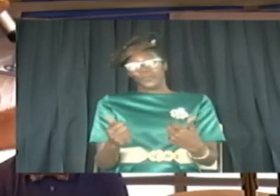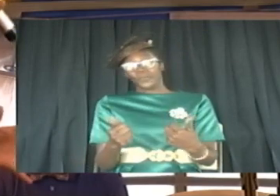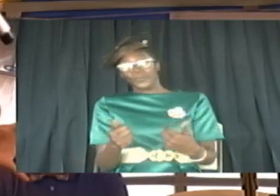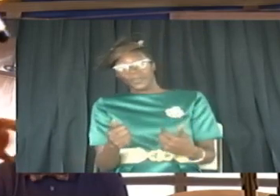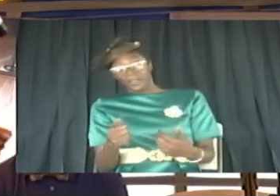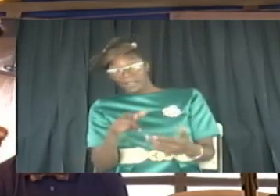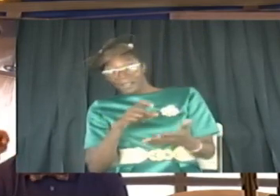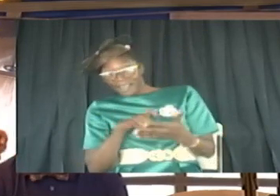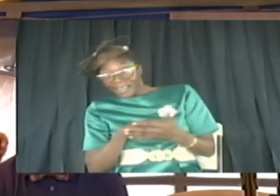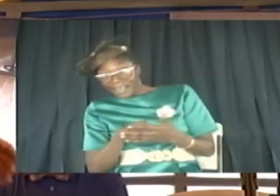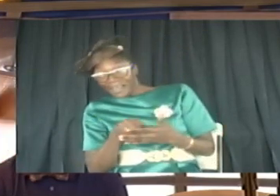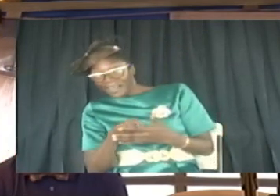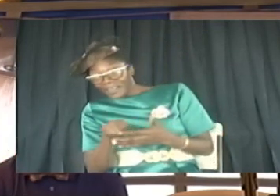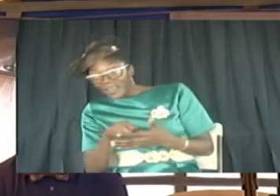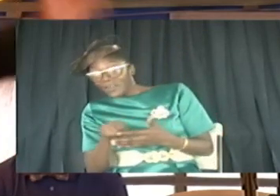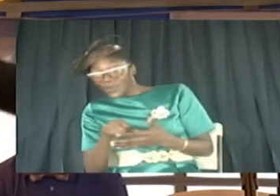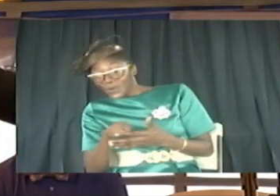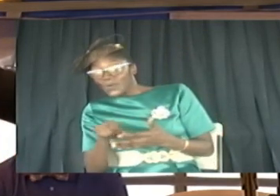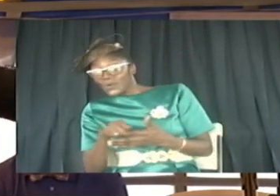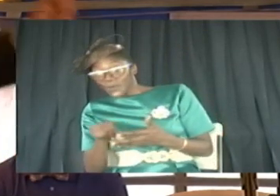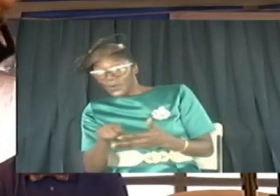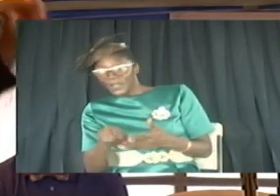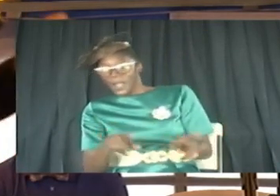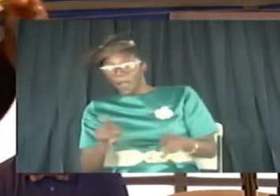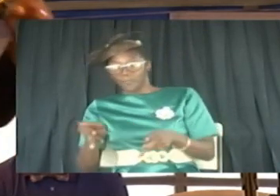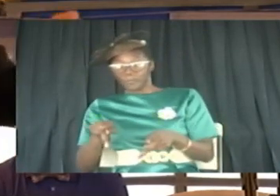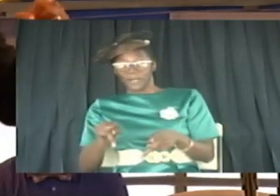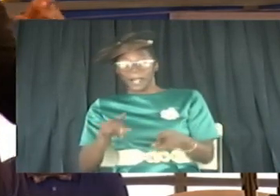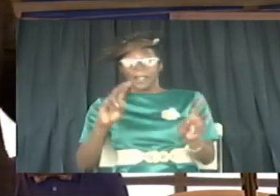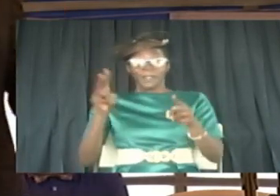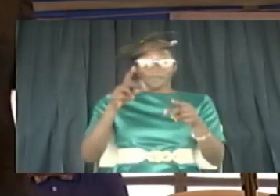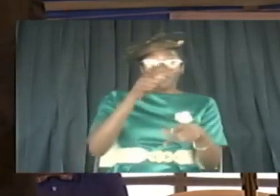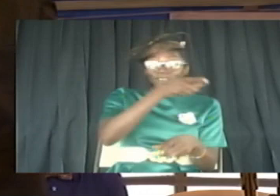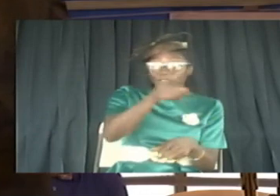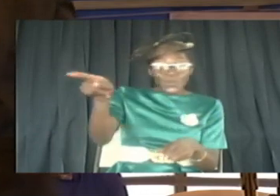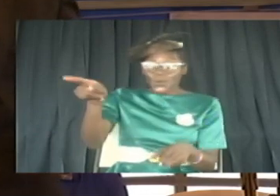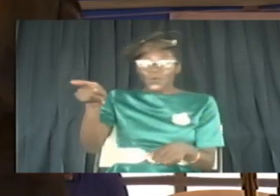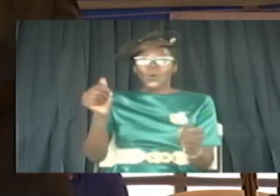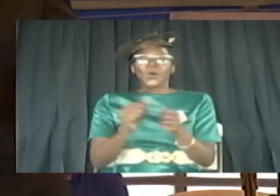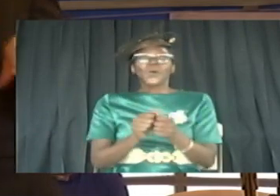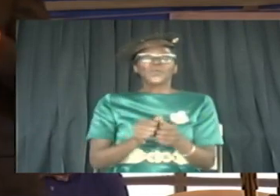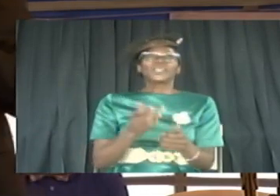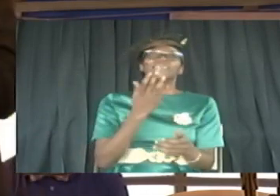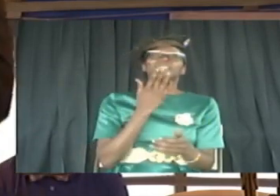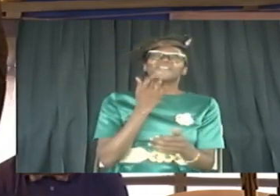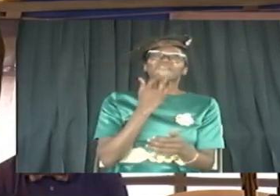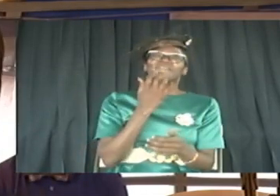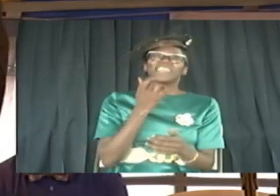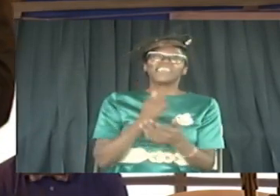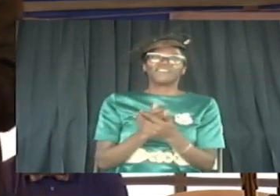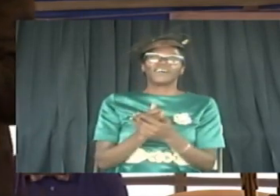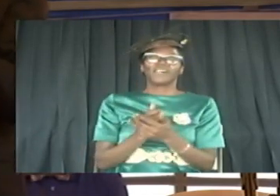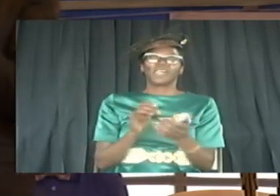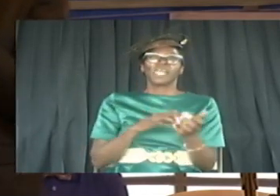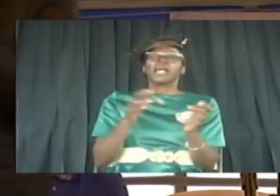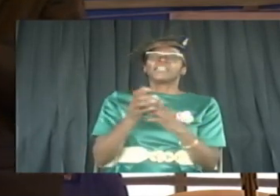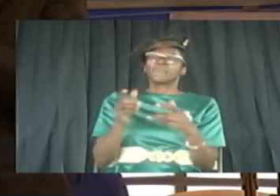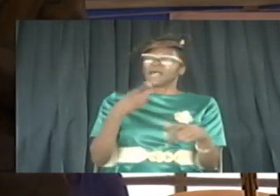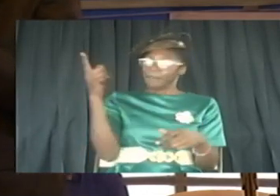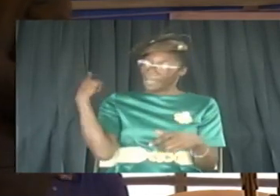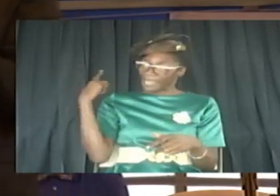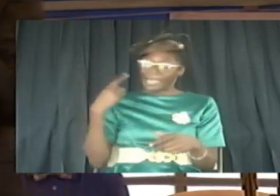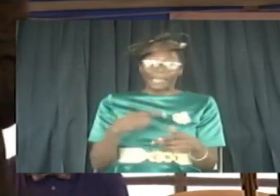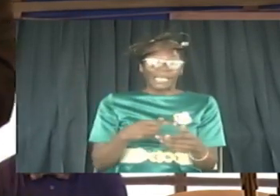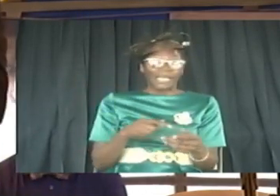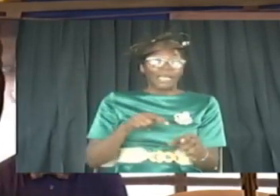and make preparation to visit you with his favor. The Bible, as I started out by saying, God is a